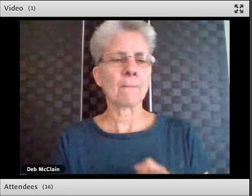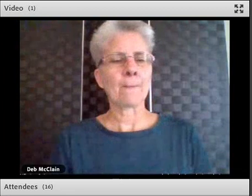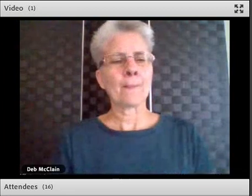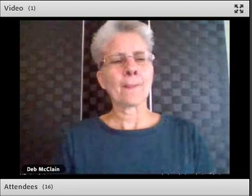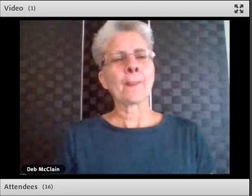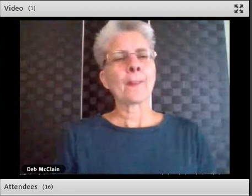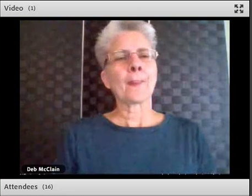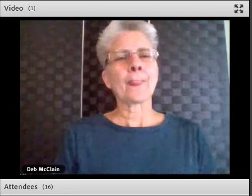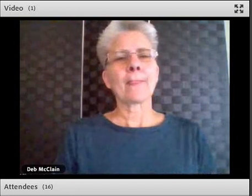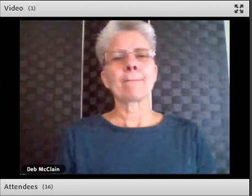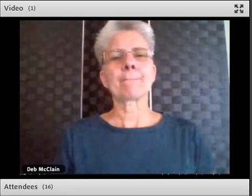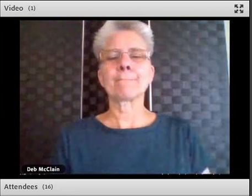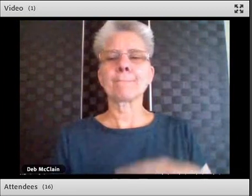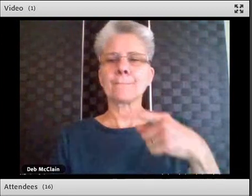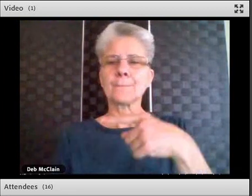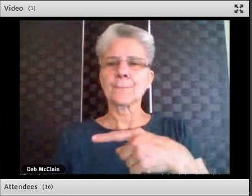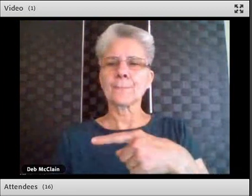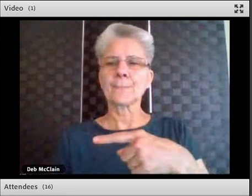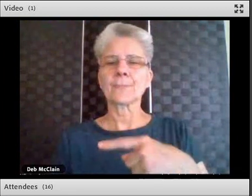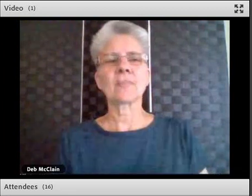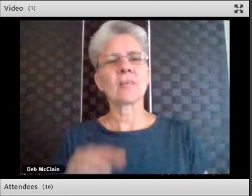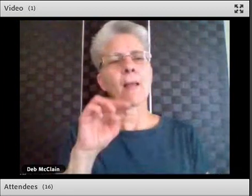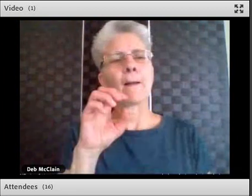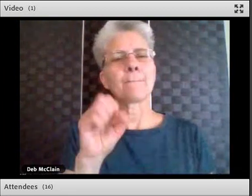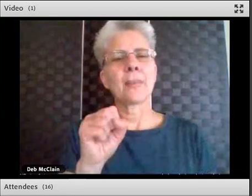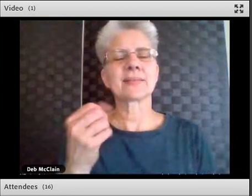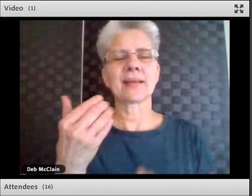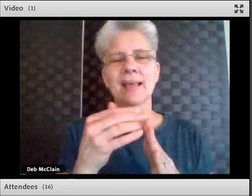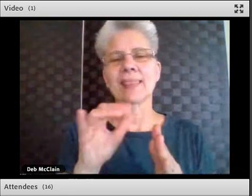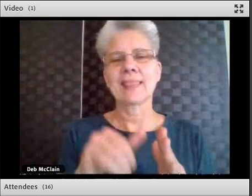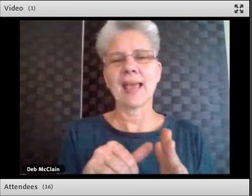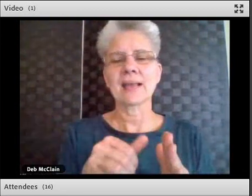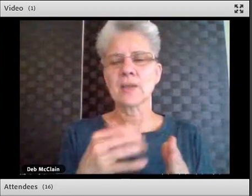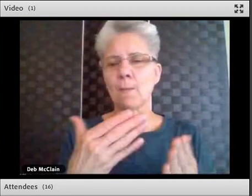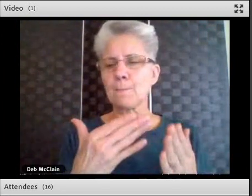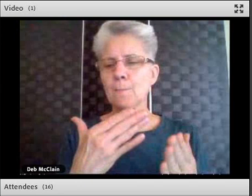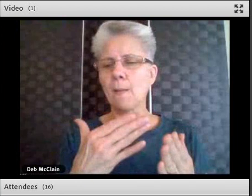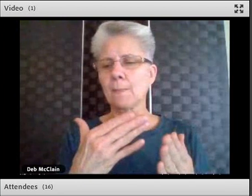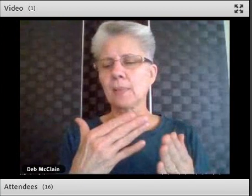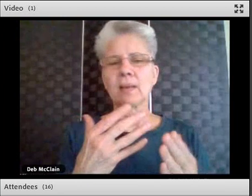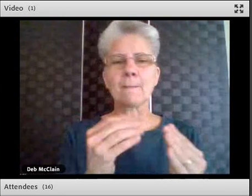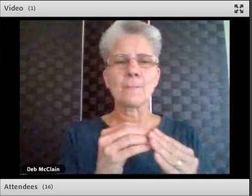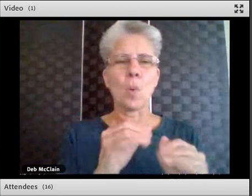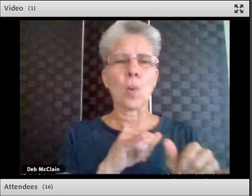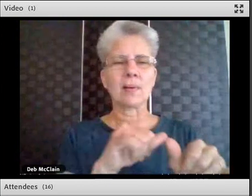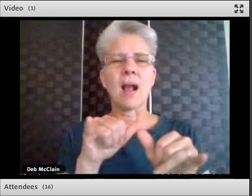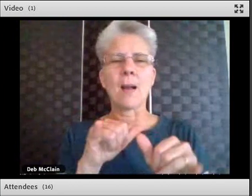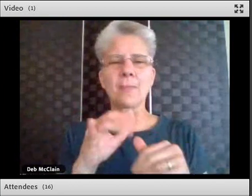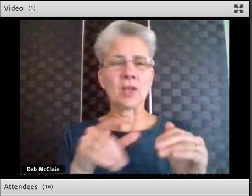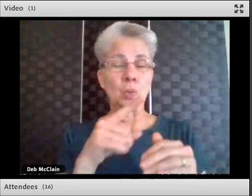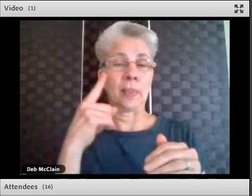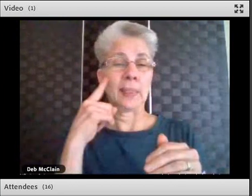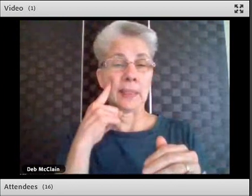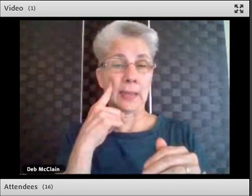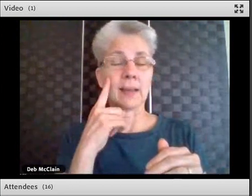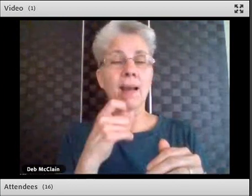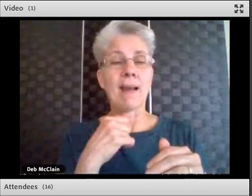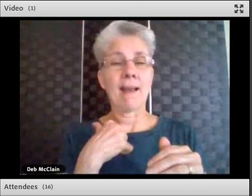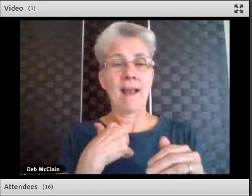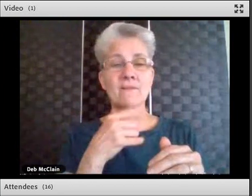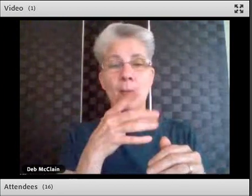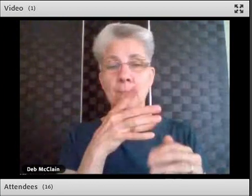Okay. Multiple sclerosis. Again, this is probably far more common than you would think. And I